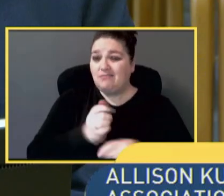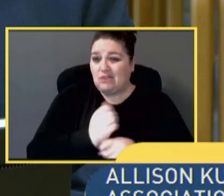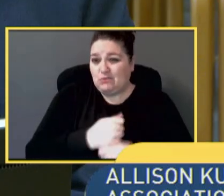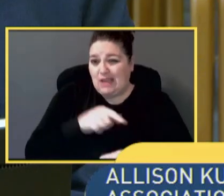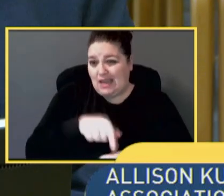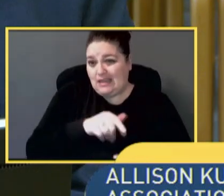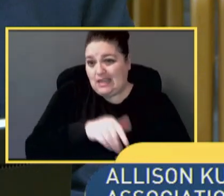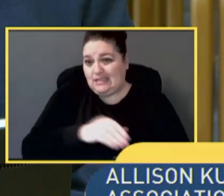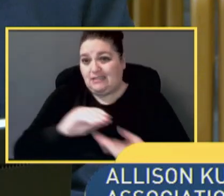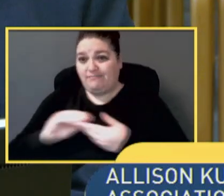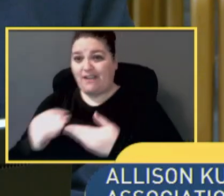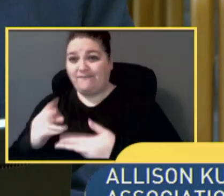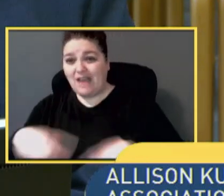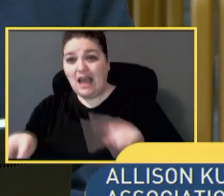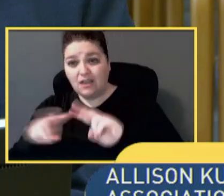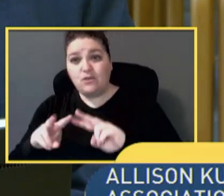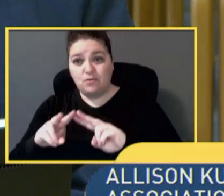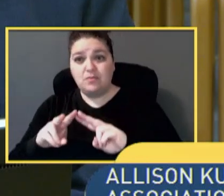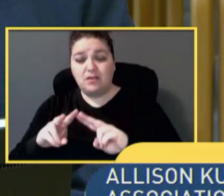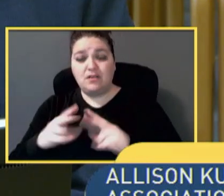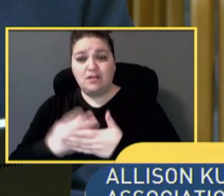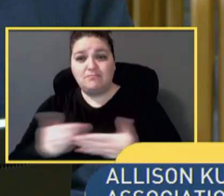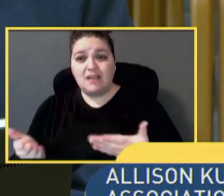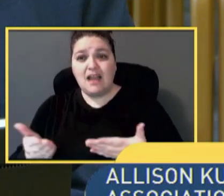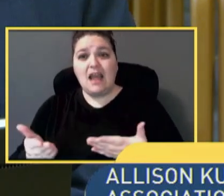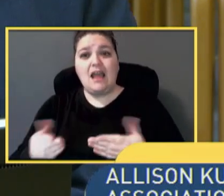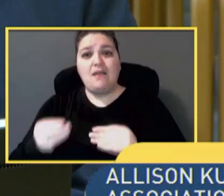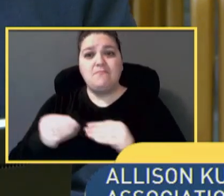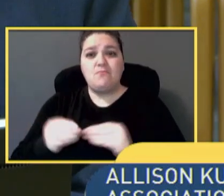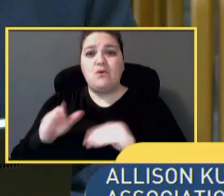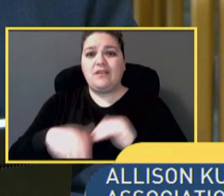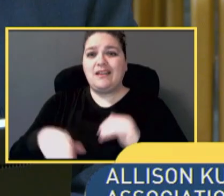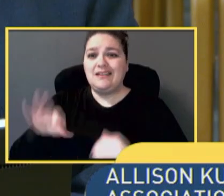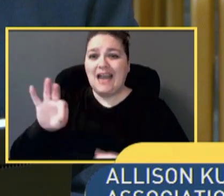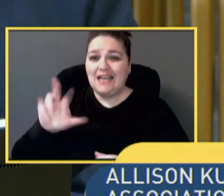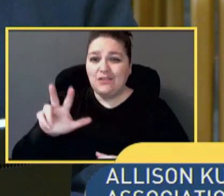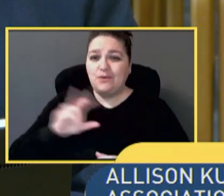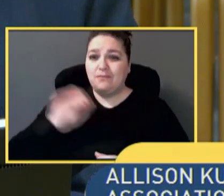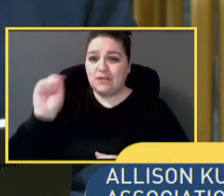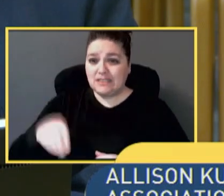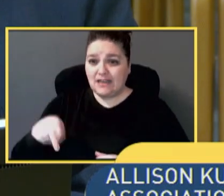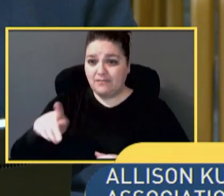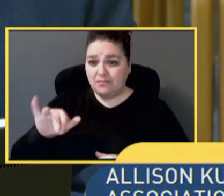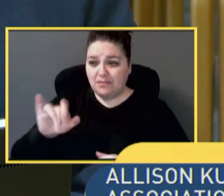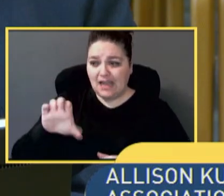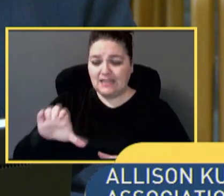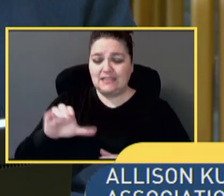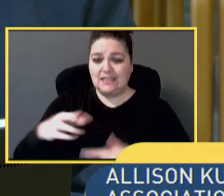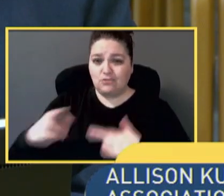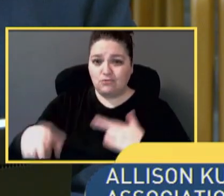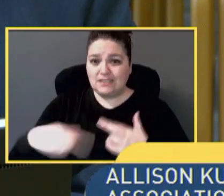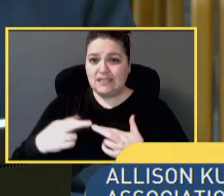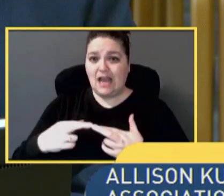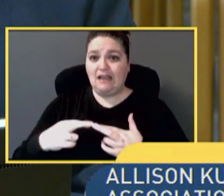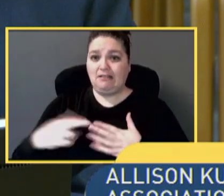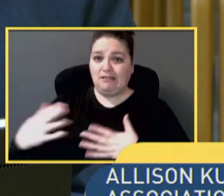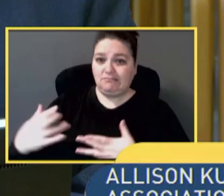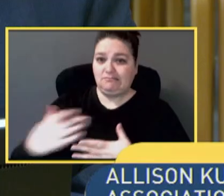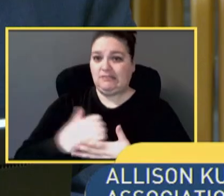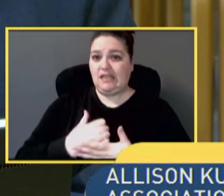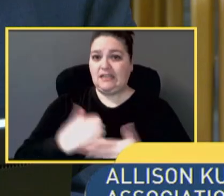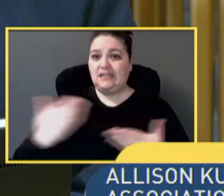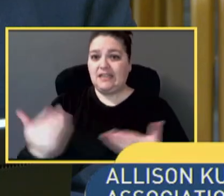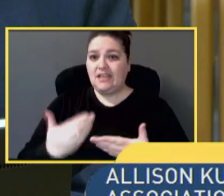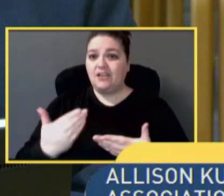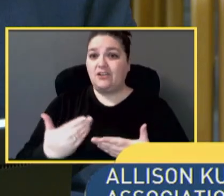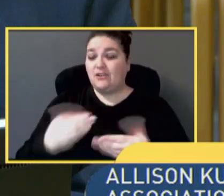it's an efficient way to capture more plastic containers that don't end up in recycling bins. And I'm here representing businesses that want